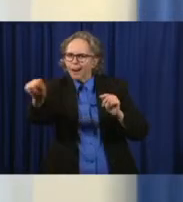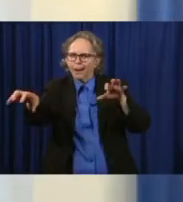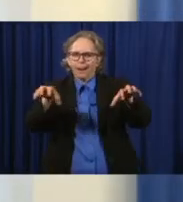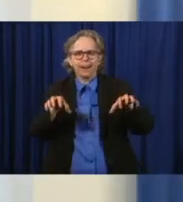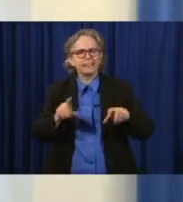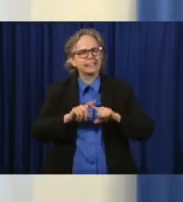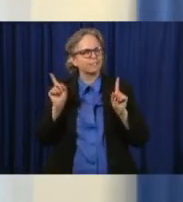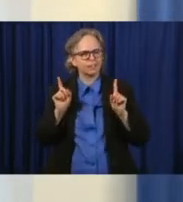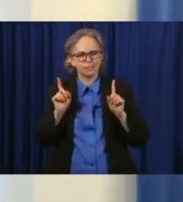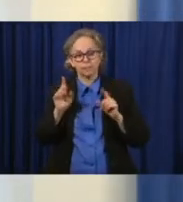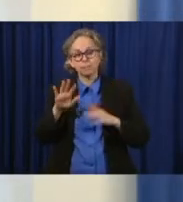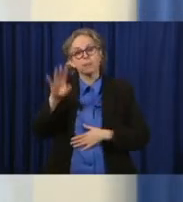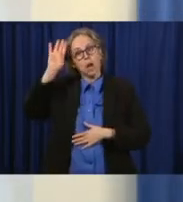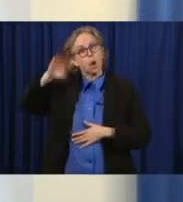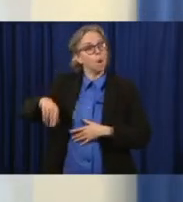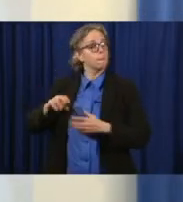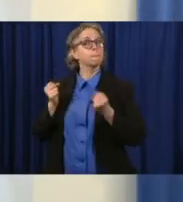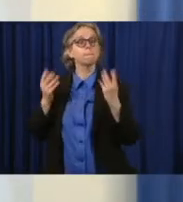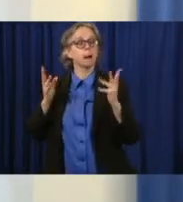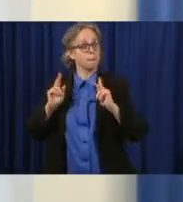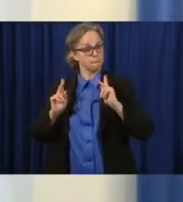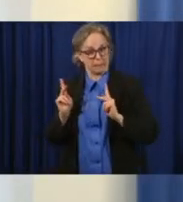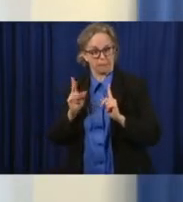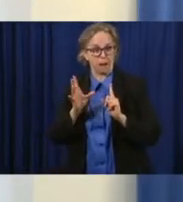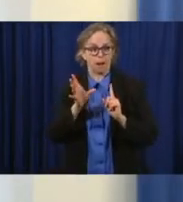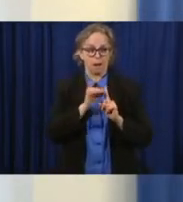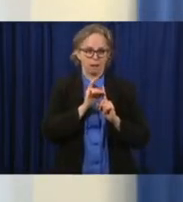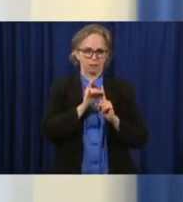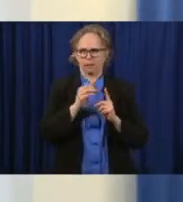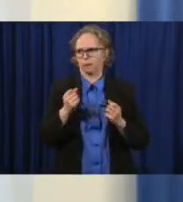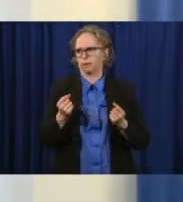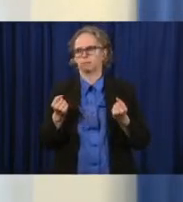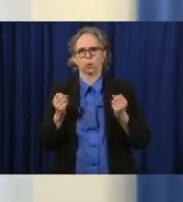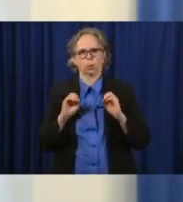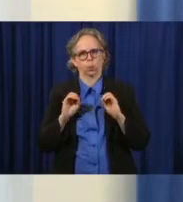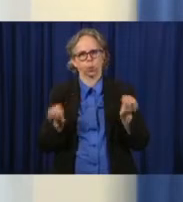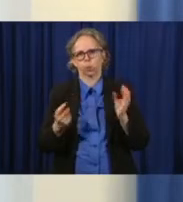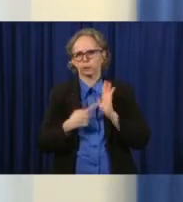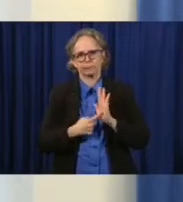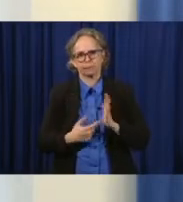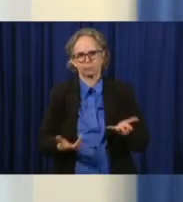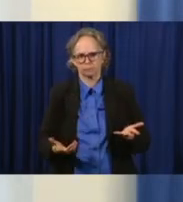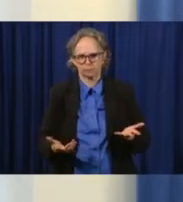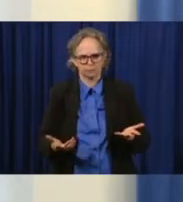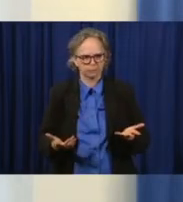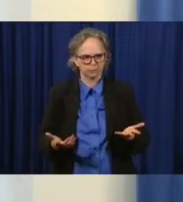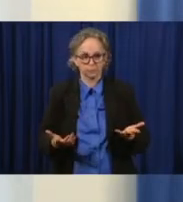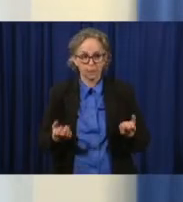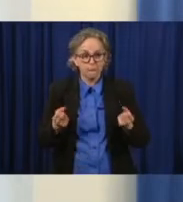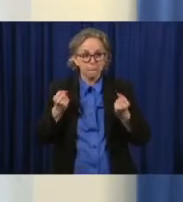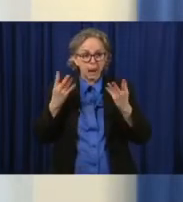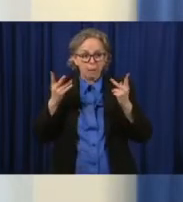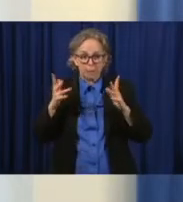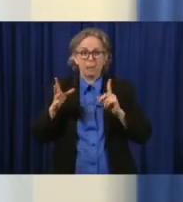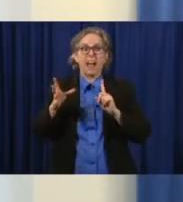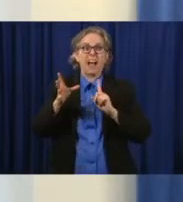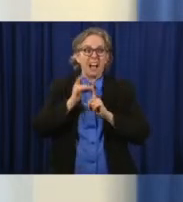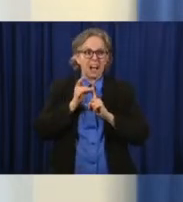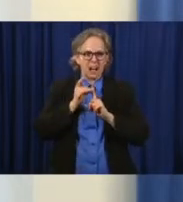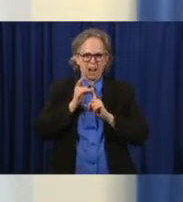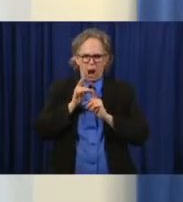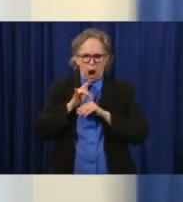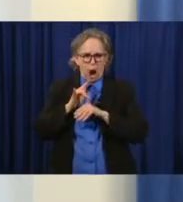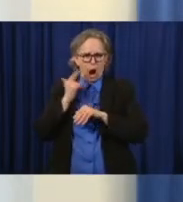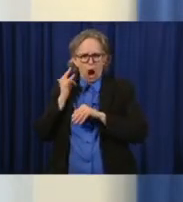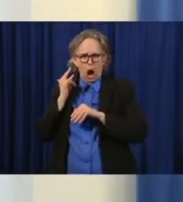are asymptomatic, but also many people are too early in their disease process. So if you test on one day, it's actually